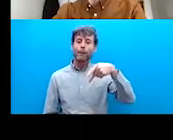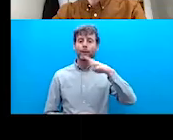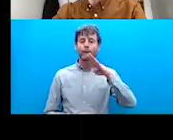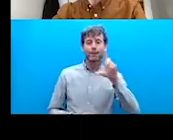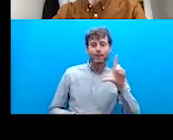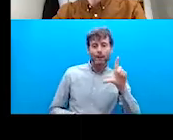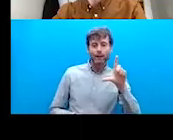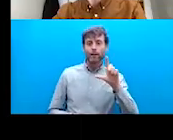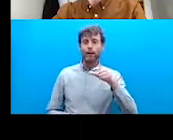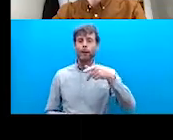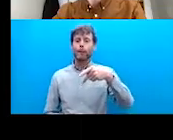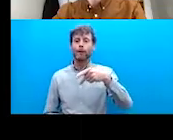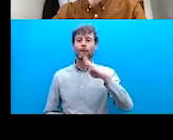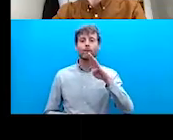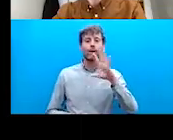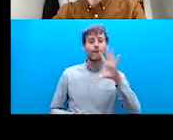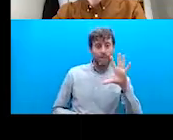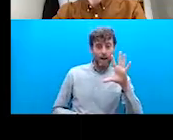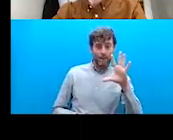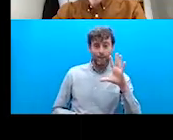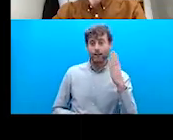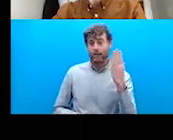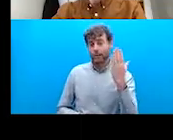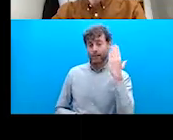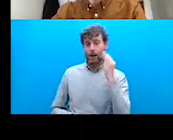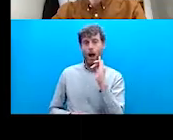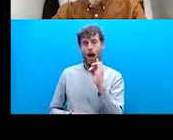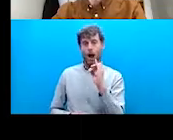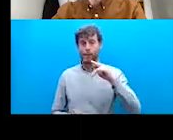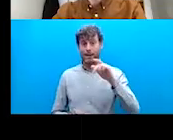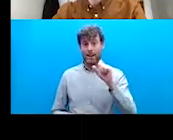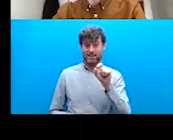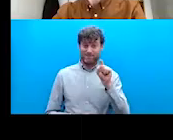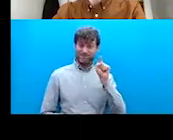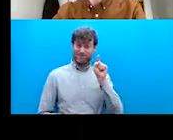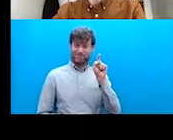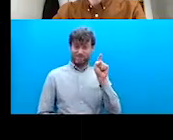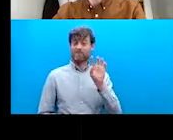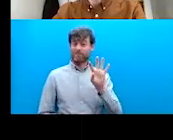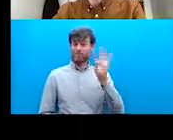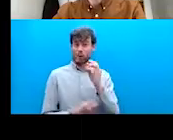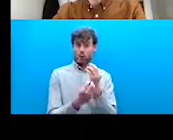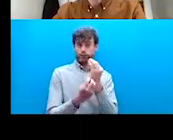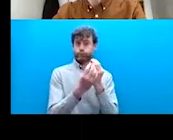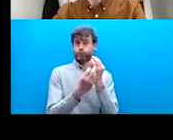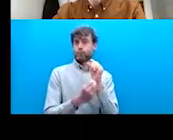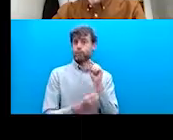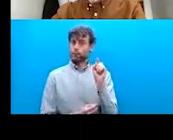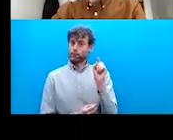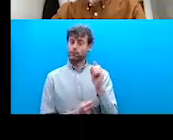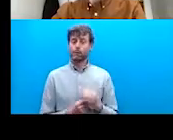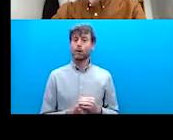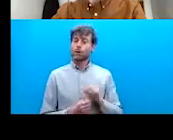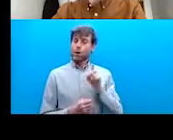and around the intraparietal sulcus, IPS. Now, in this frontoparietal network, activation was